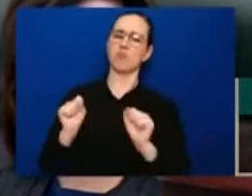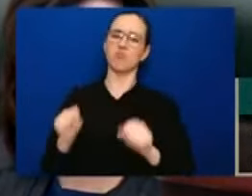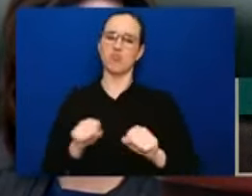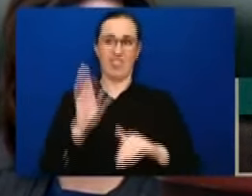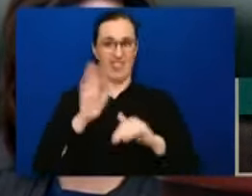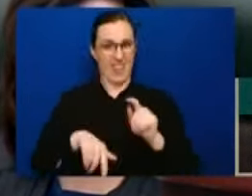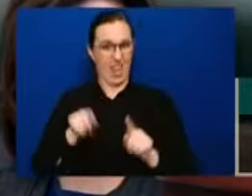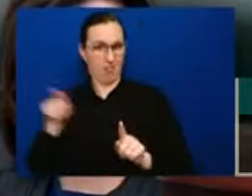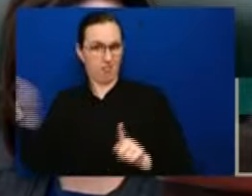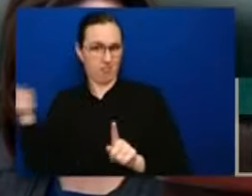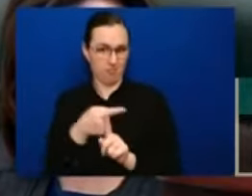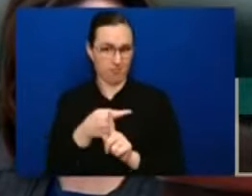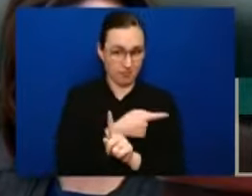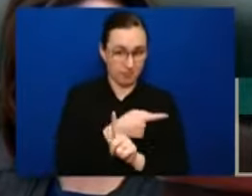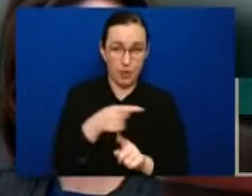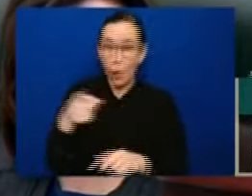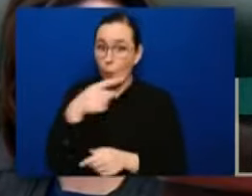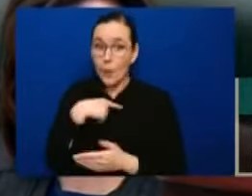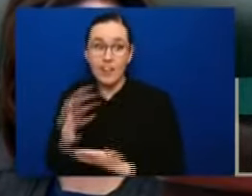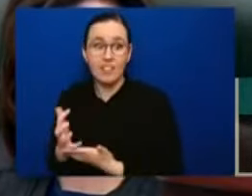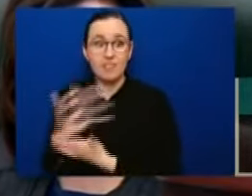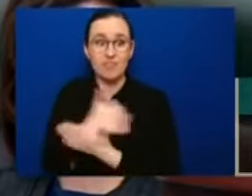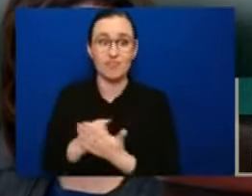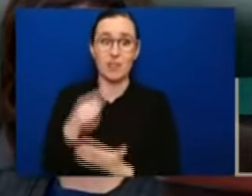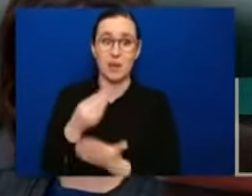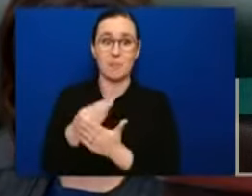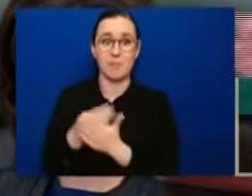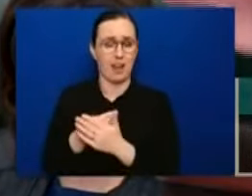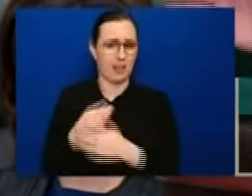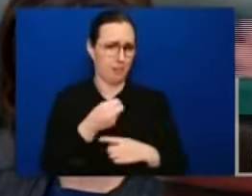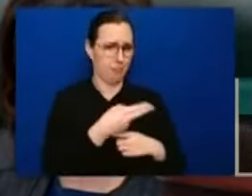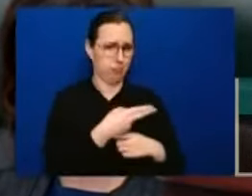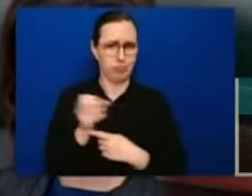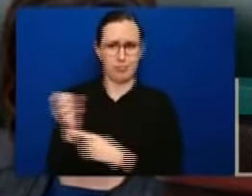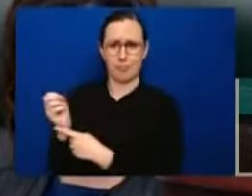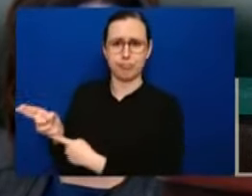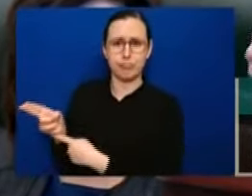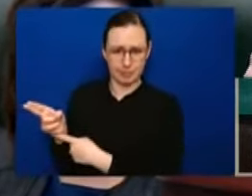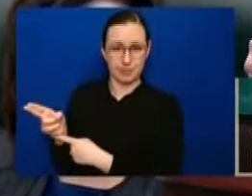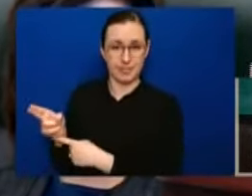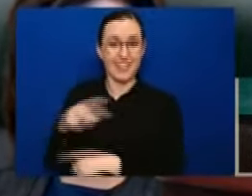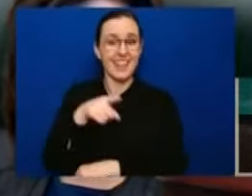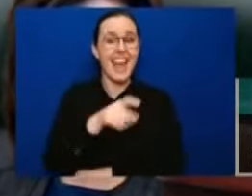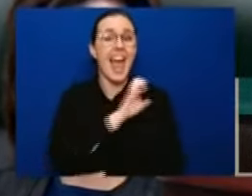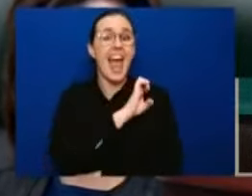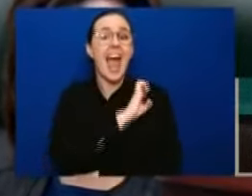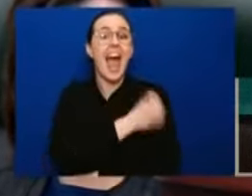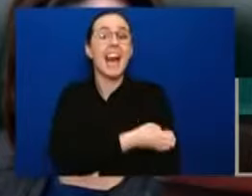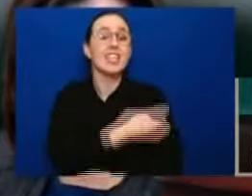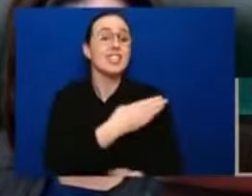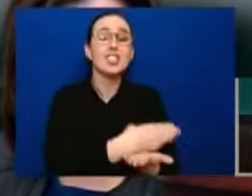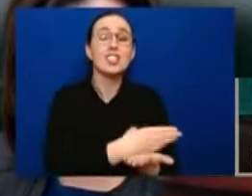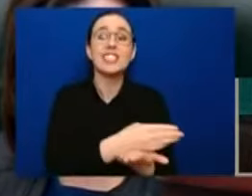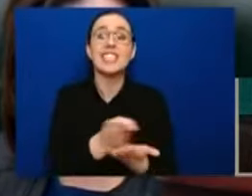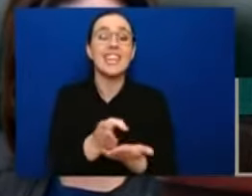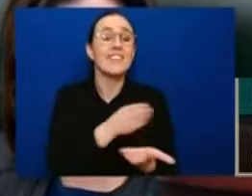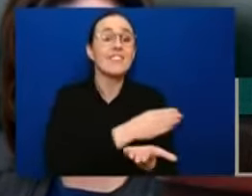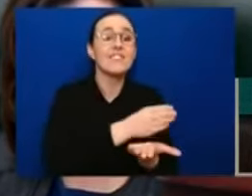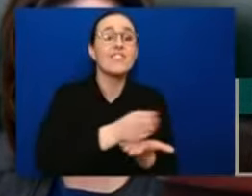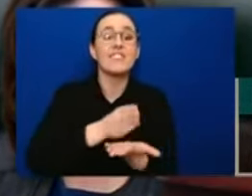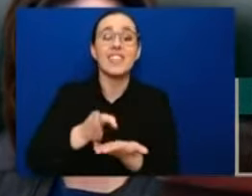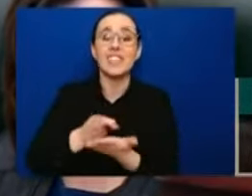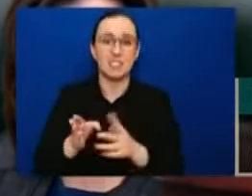is true in both the energy and non-energy sectors. Albertans have some of the lowest home prices and rents among Canadian